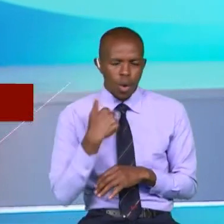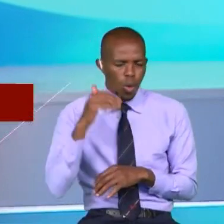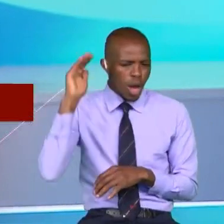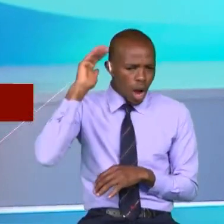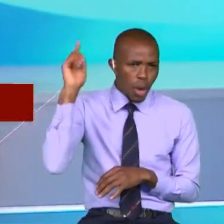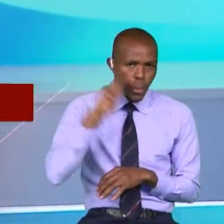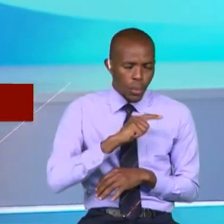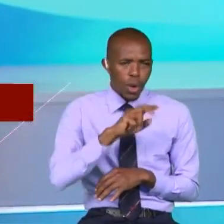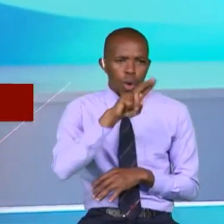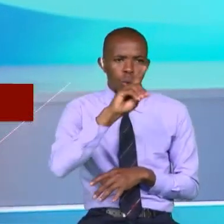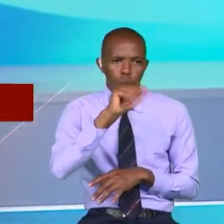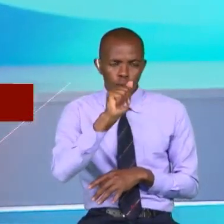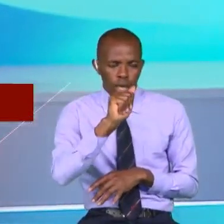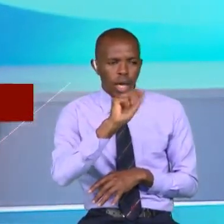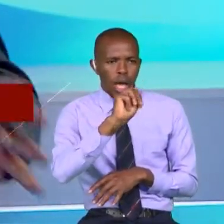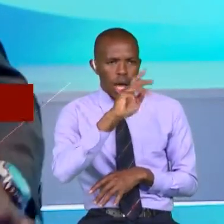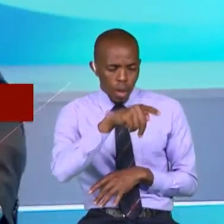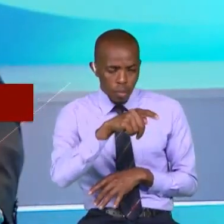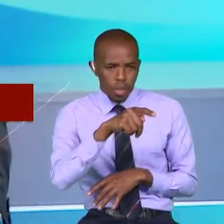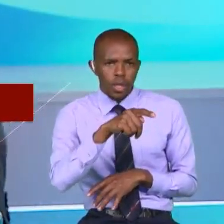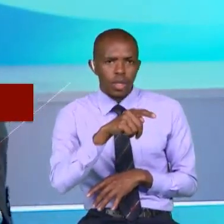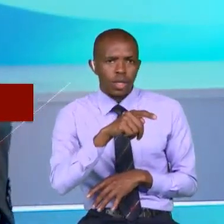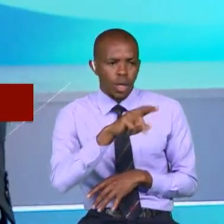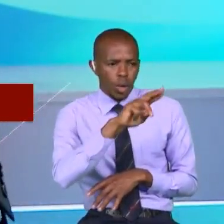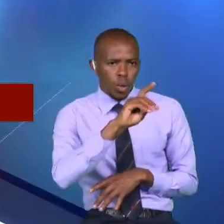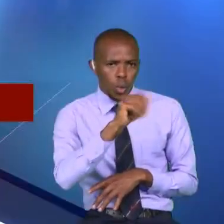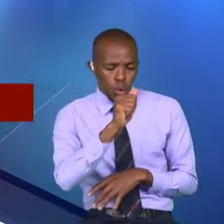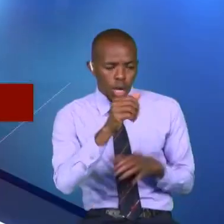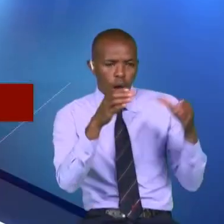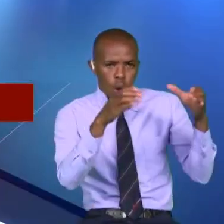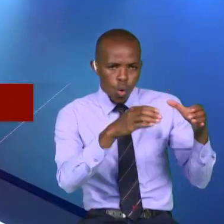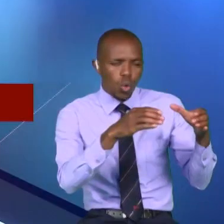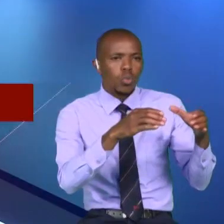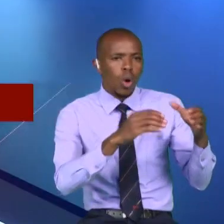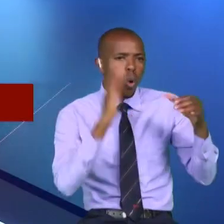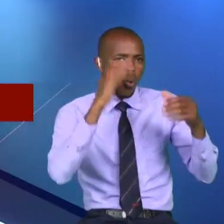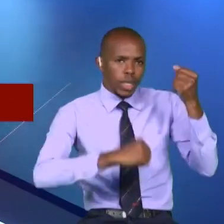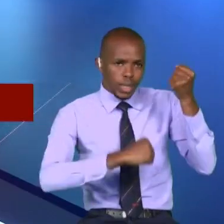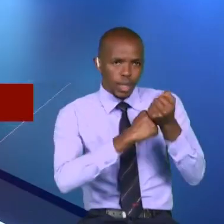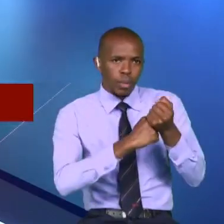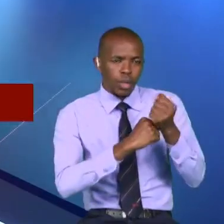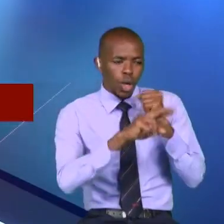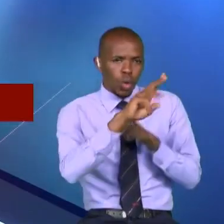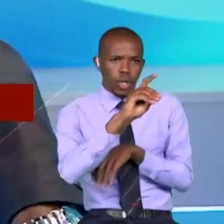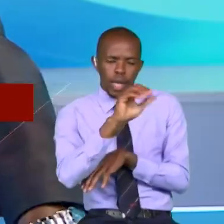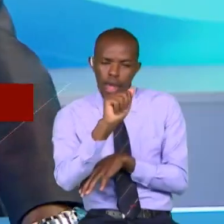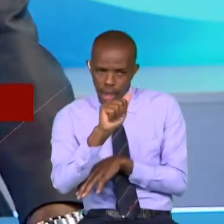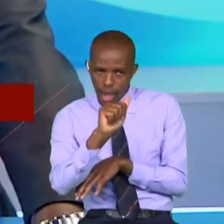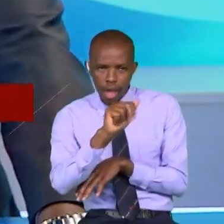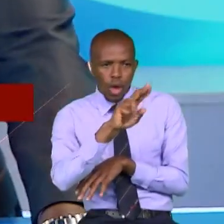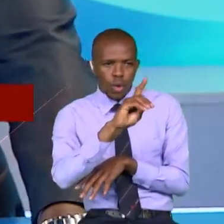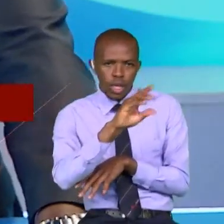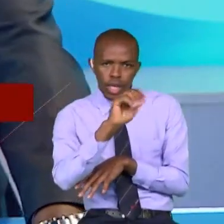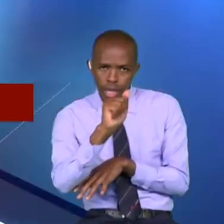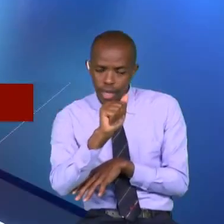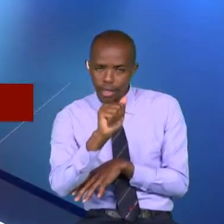from UDA members of parliament. Nowadays, I call them UDA because that party is what they're saying they're going to run with. You have to say UDA. You have to say UDA. UDA,